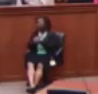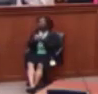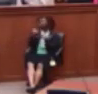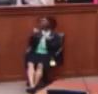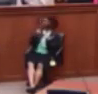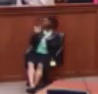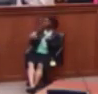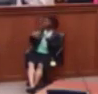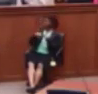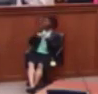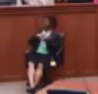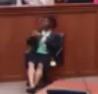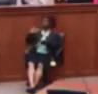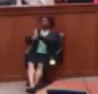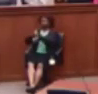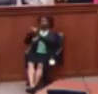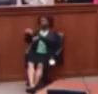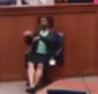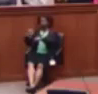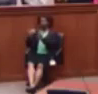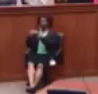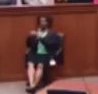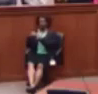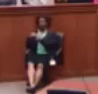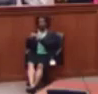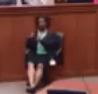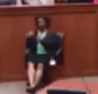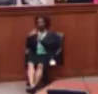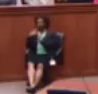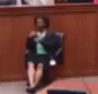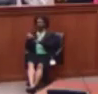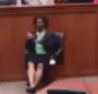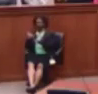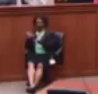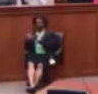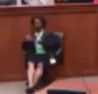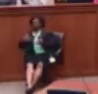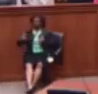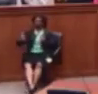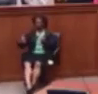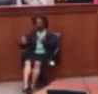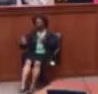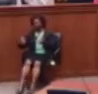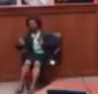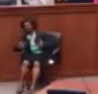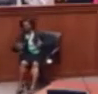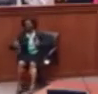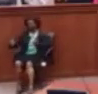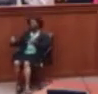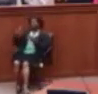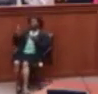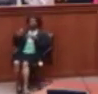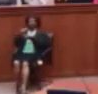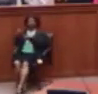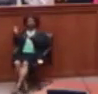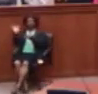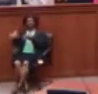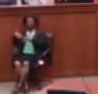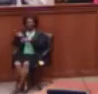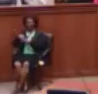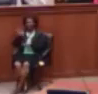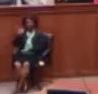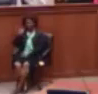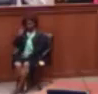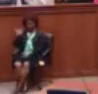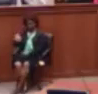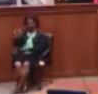we've heard thus far. Let's package up where we want to go with Jumpstart. We released that in February, the blueprint, and now I'm going to